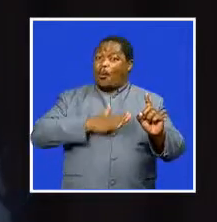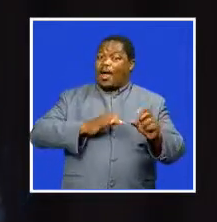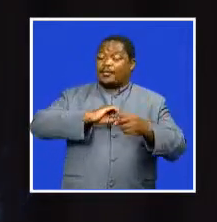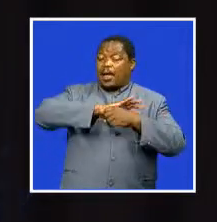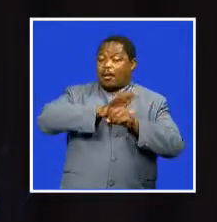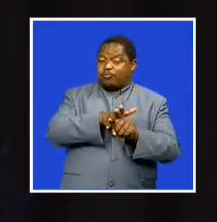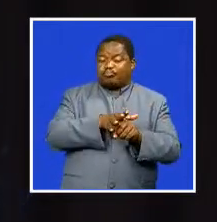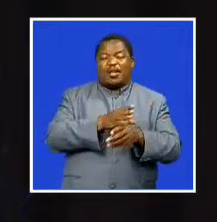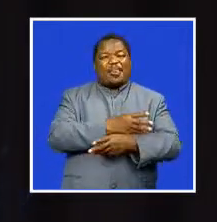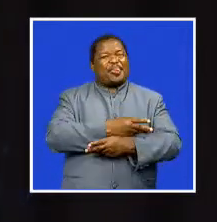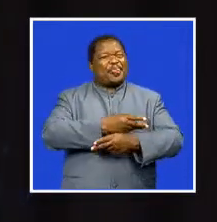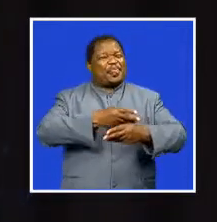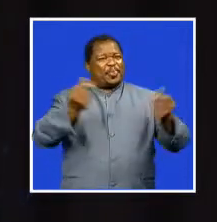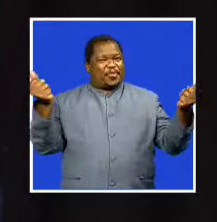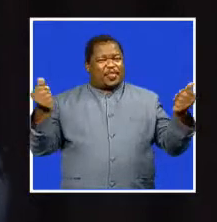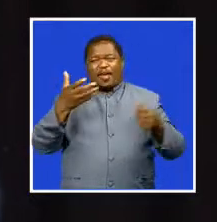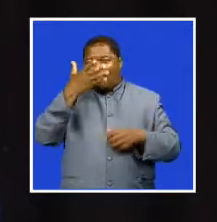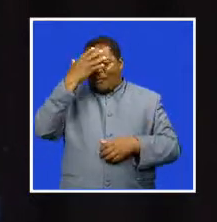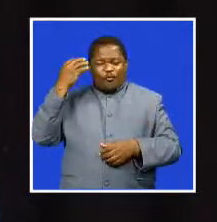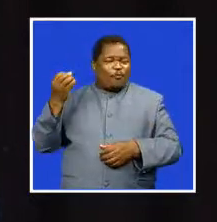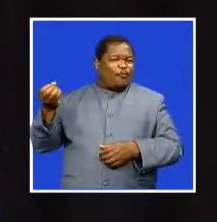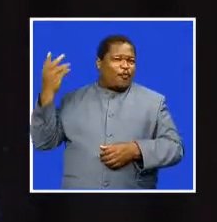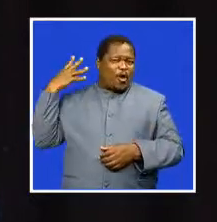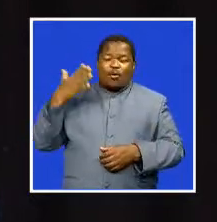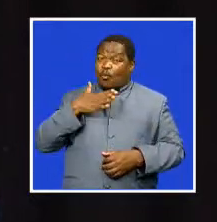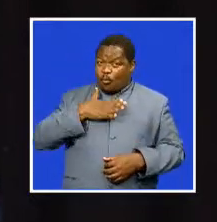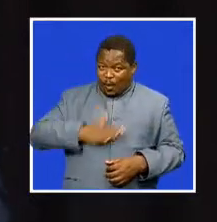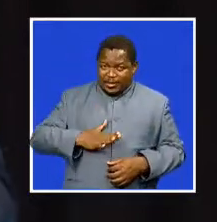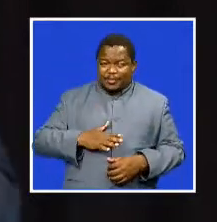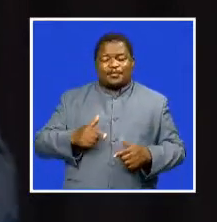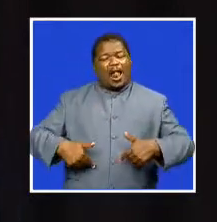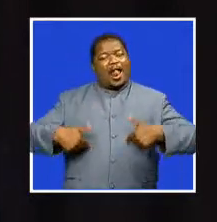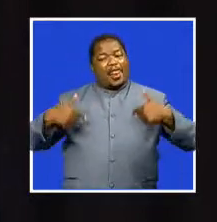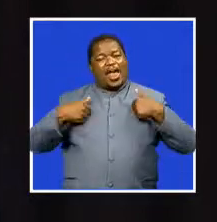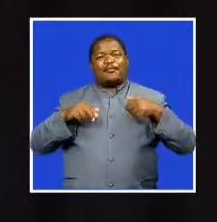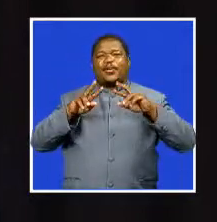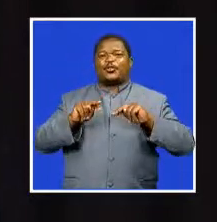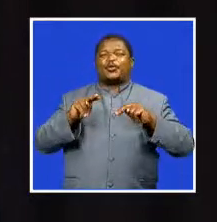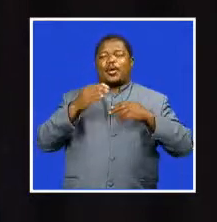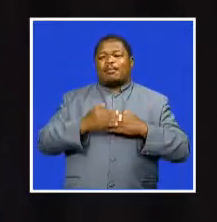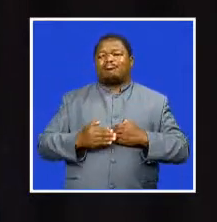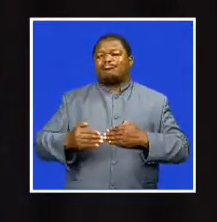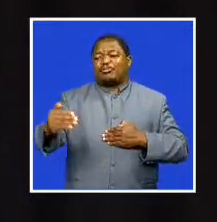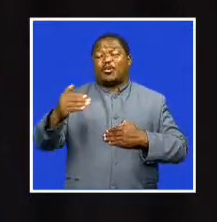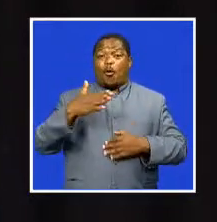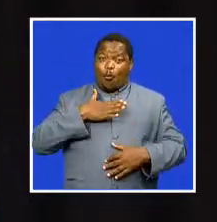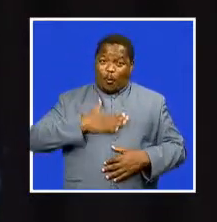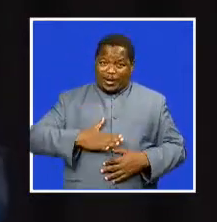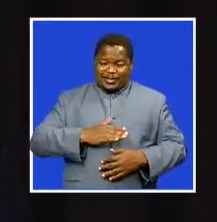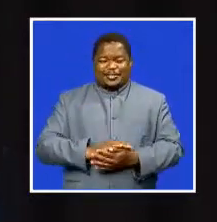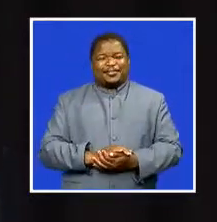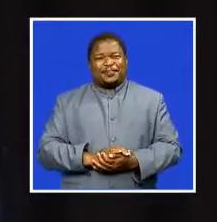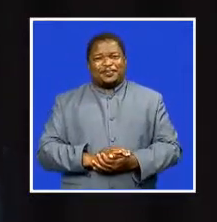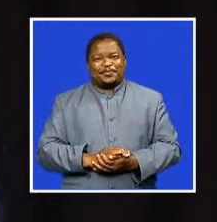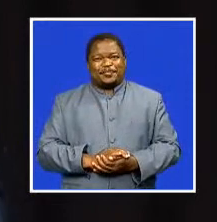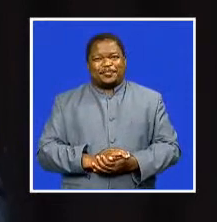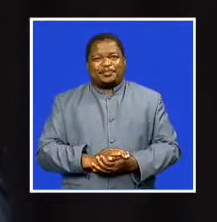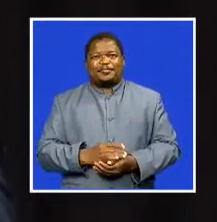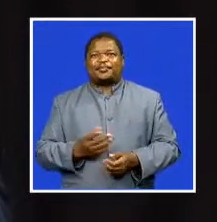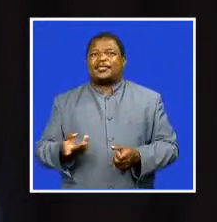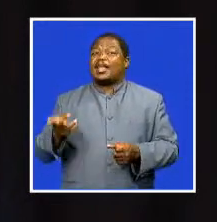lamva kwe bekunene sesichubeka nempilo sesiya embili angiphindze ke bekunene ngibonge